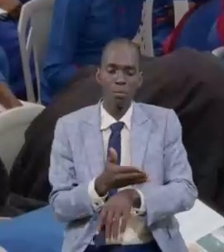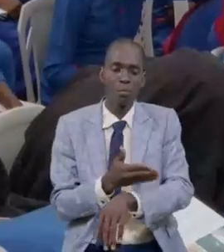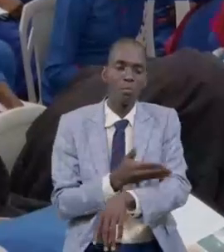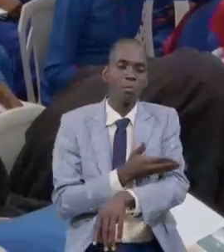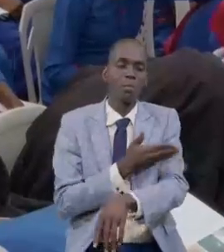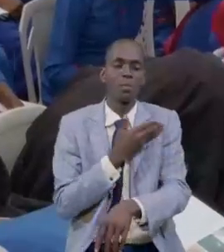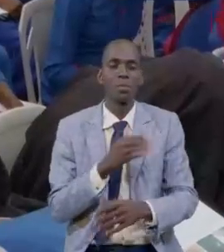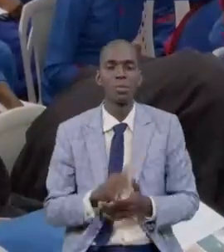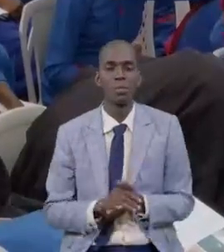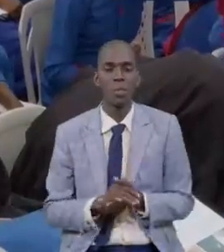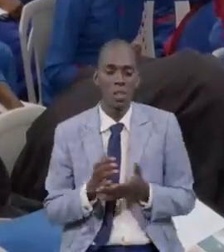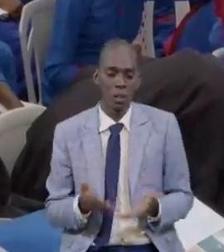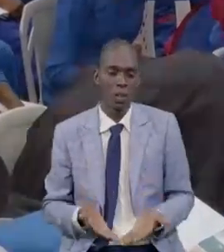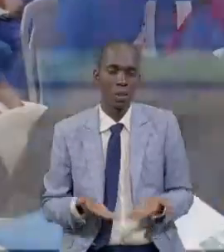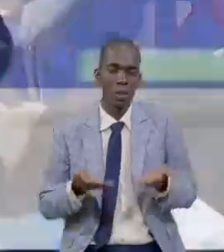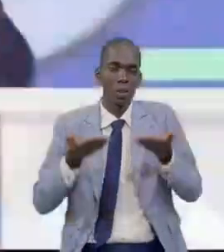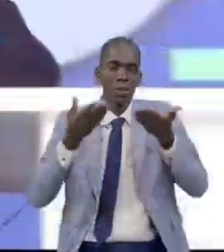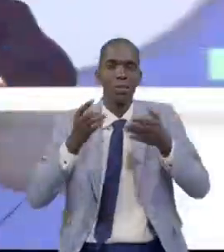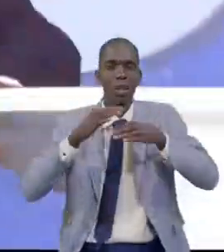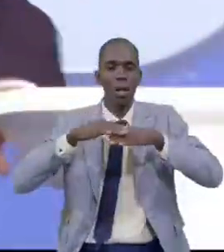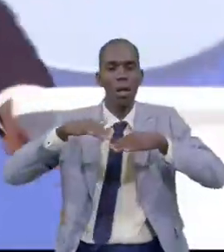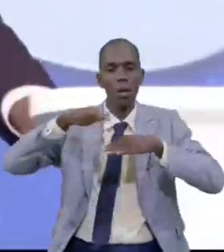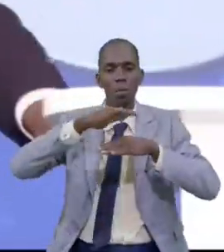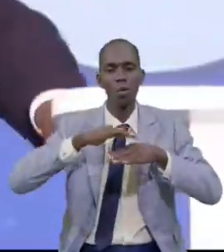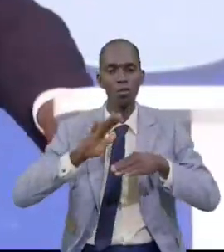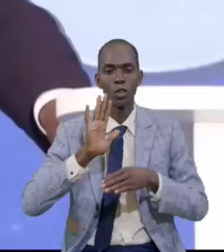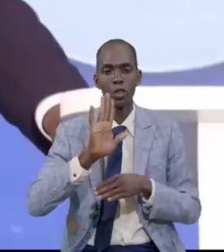Lifted above yourself. Now,